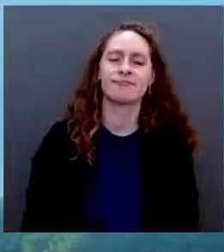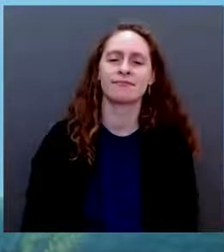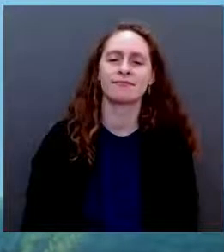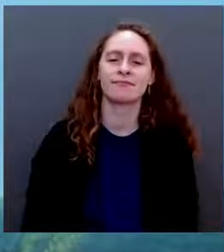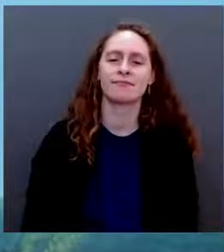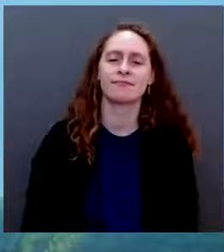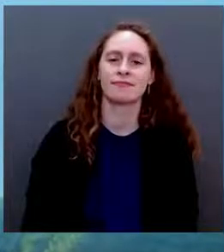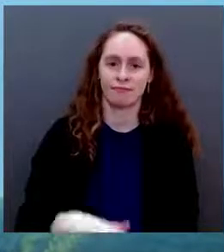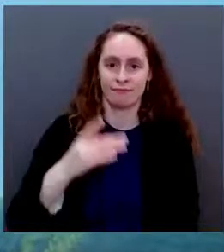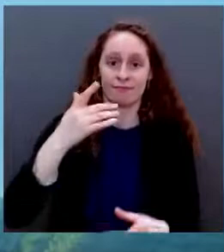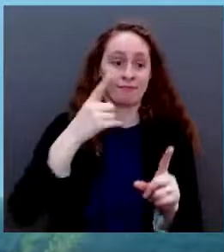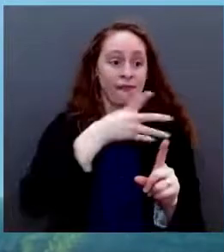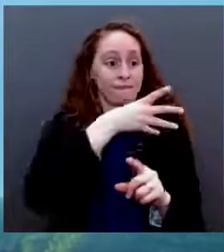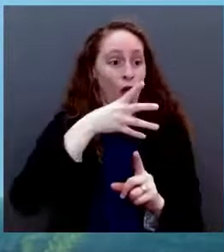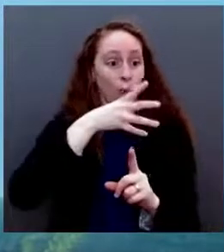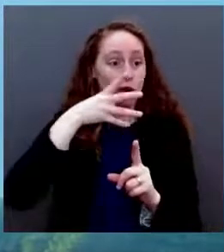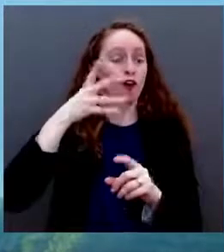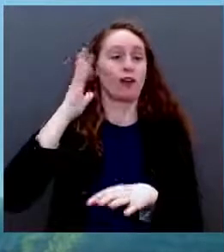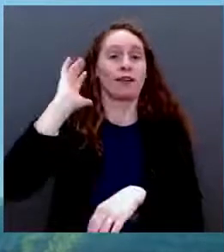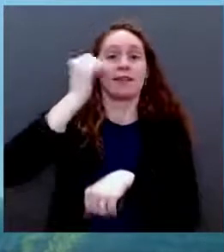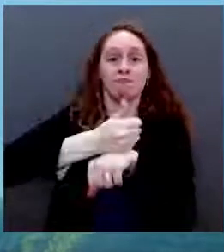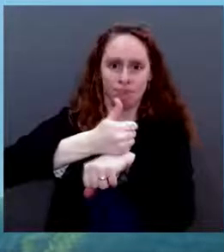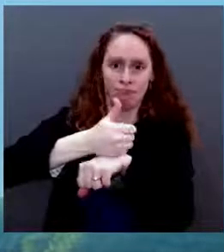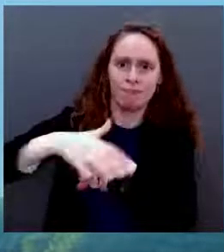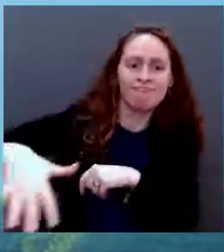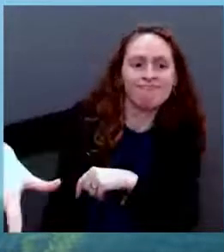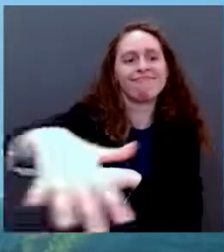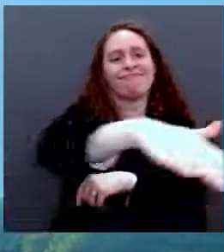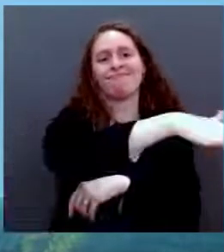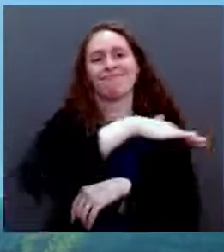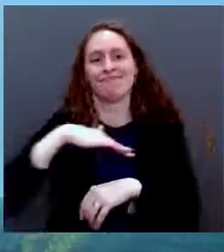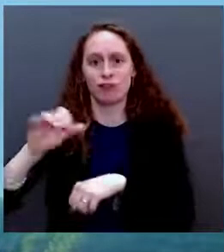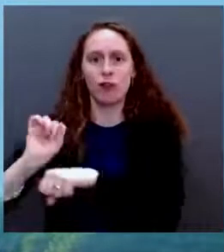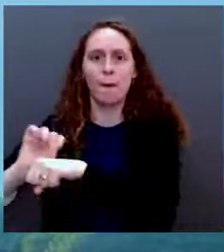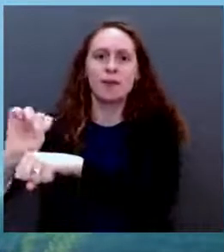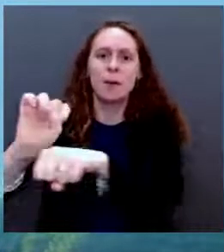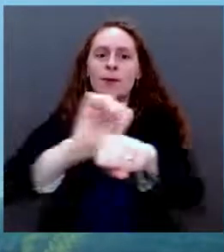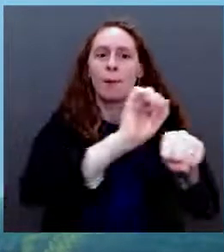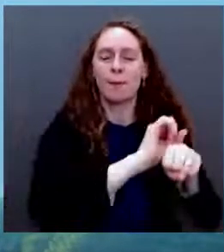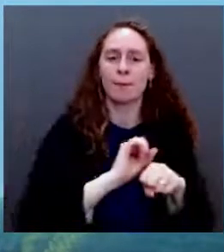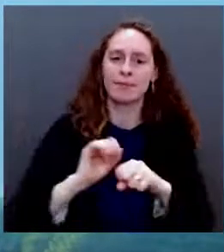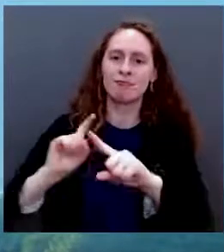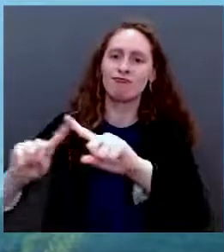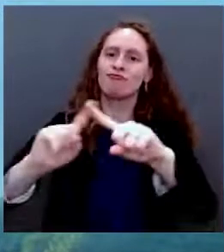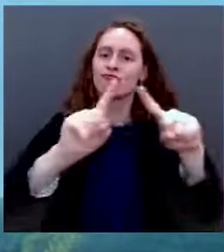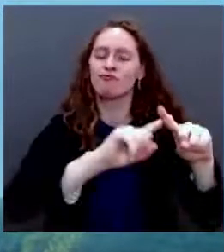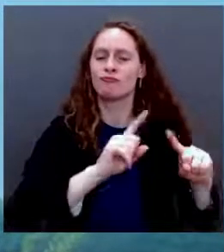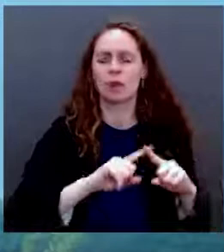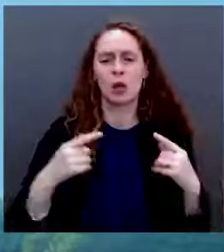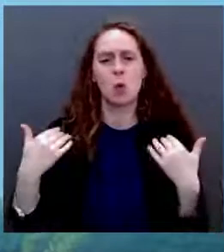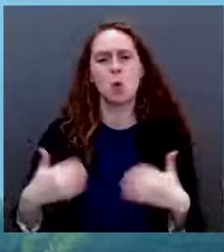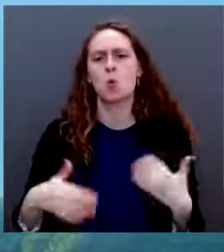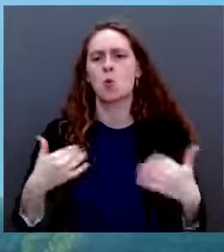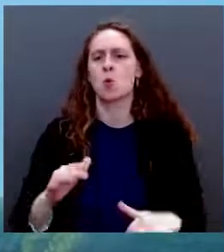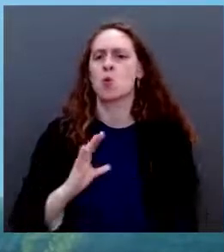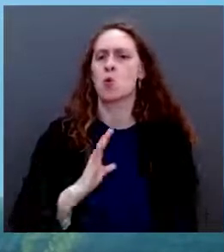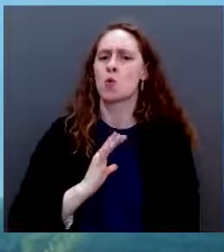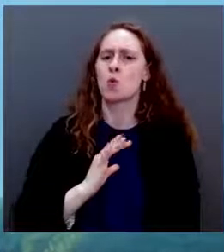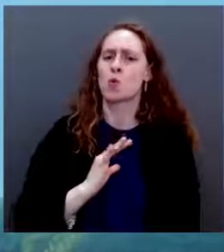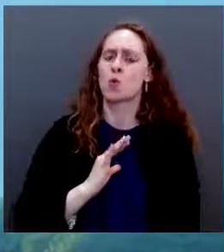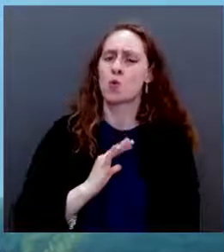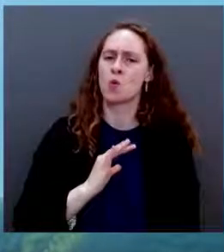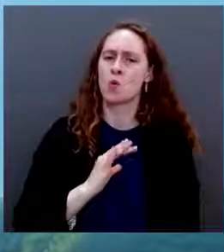incredible thing. Just so you understand how dire this is, Mr. President, and I'll finish with this. I was in Council Bluffs, Iowa, talking to a